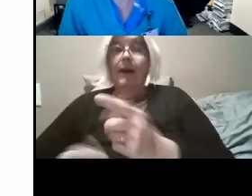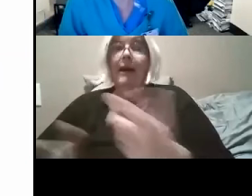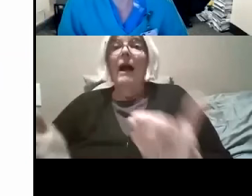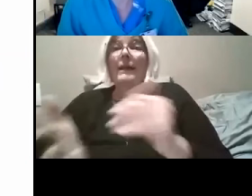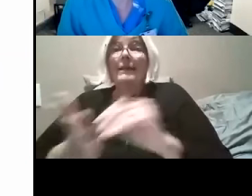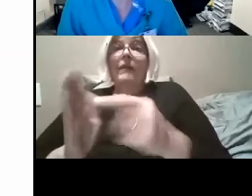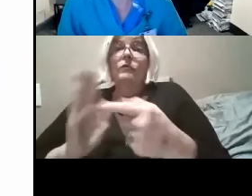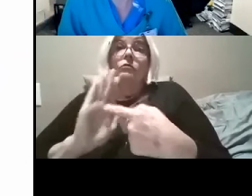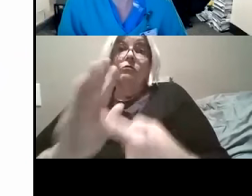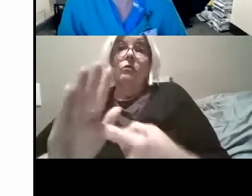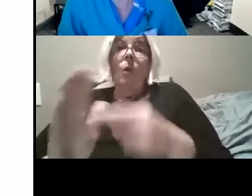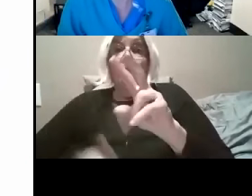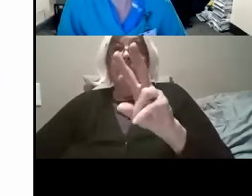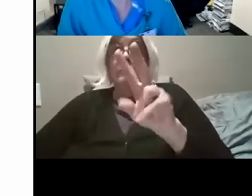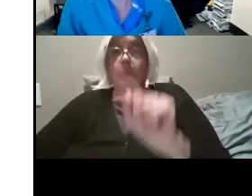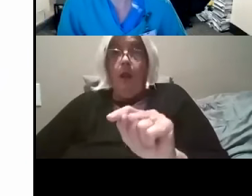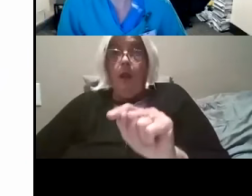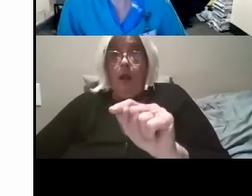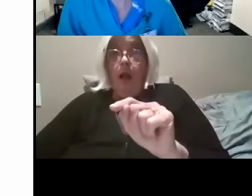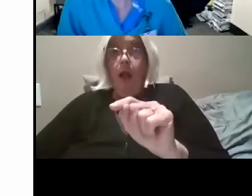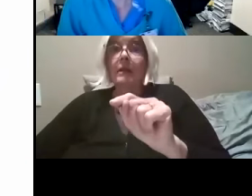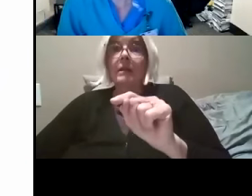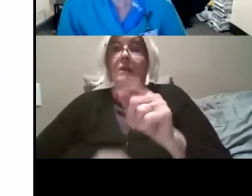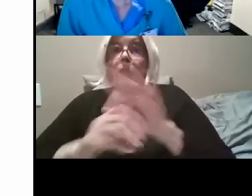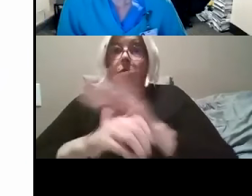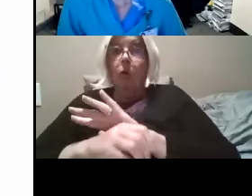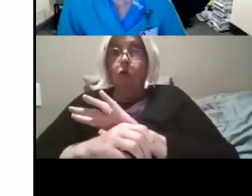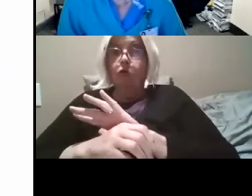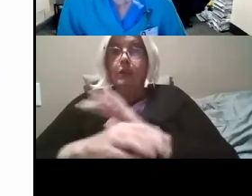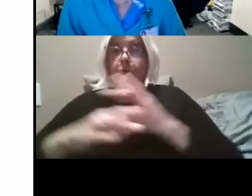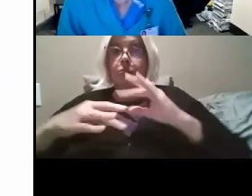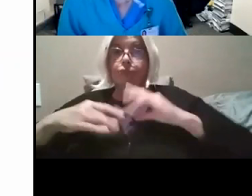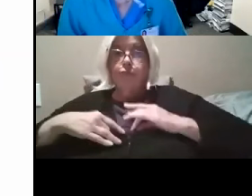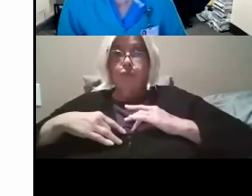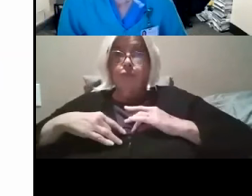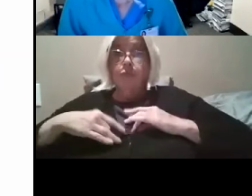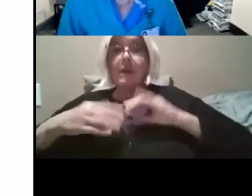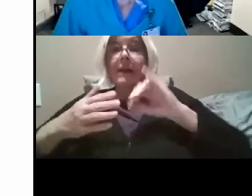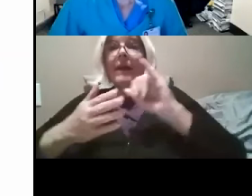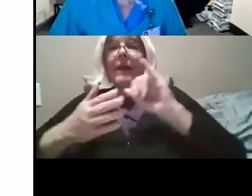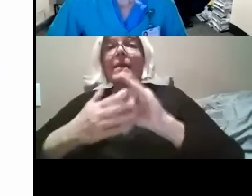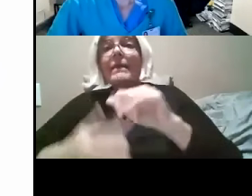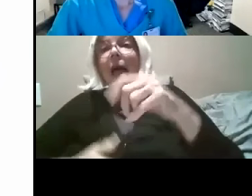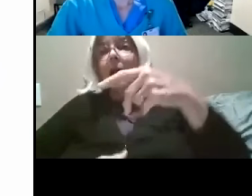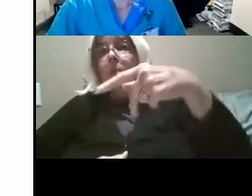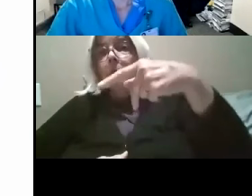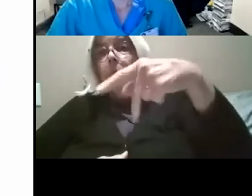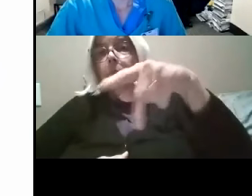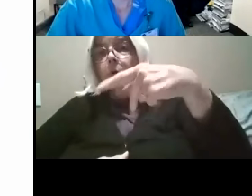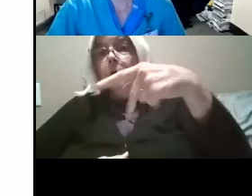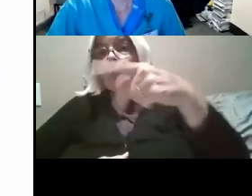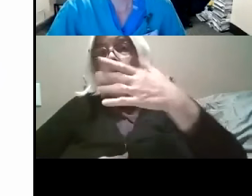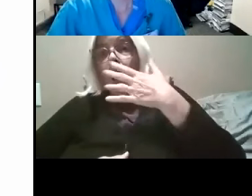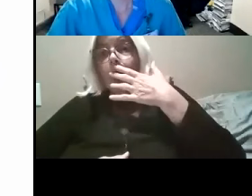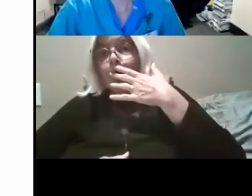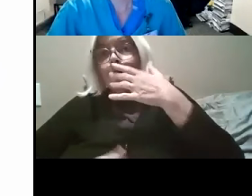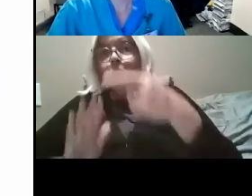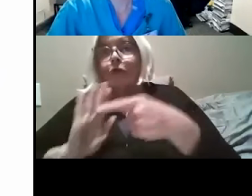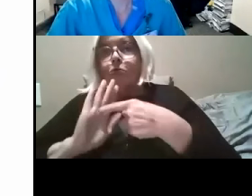it's going up. So again, I'm really glad that we have the vaccine